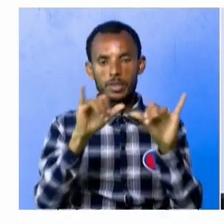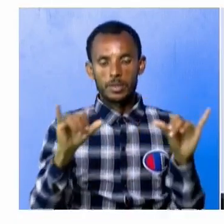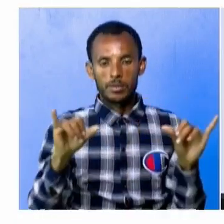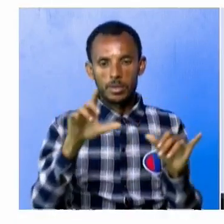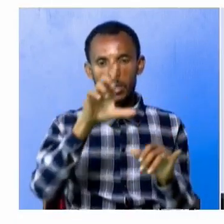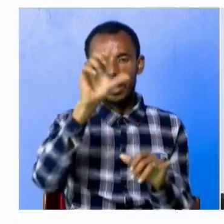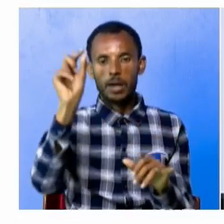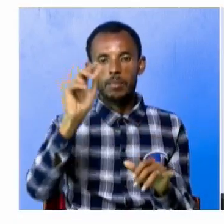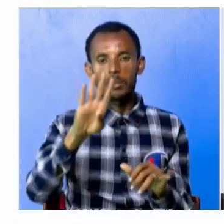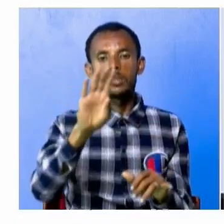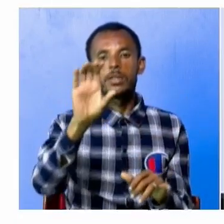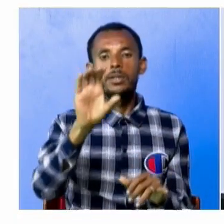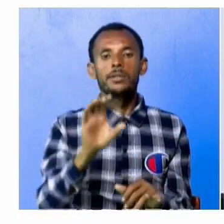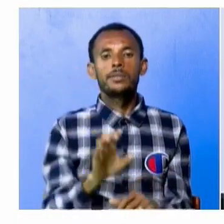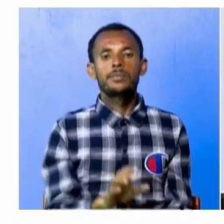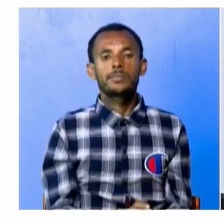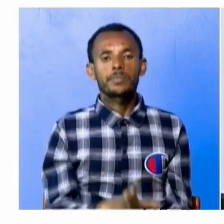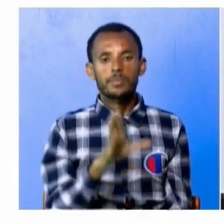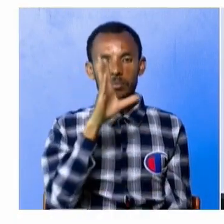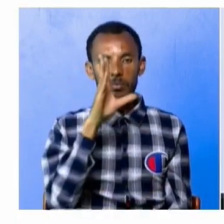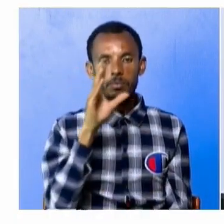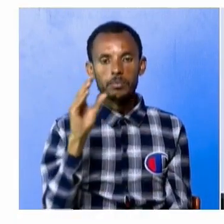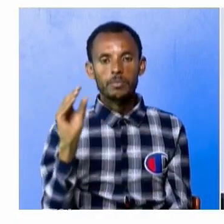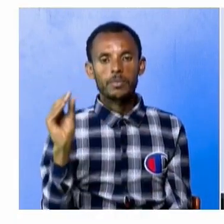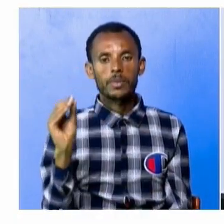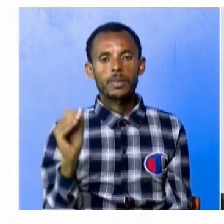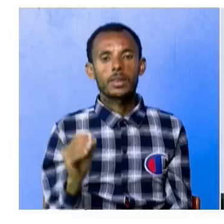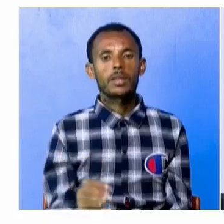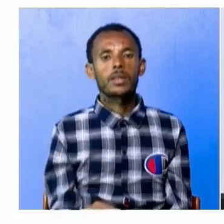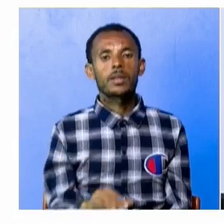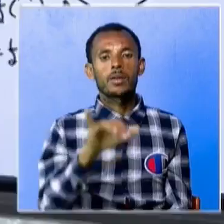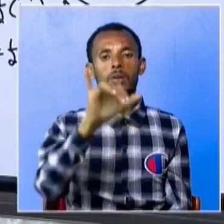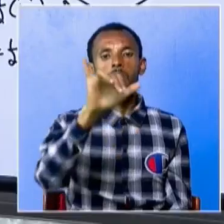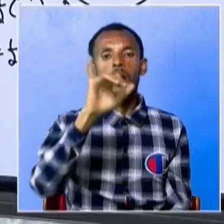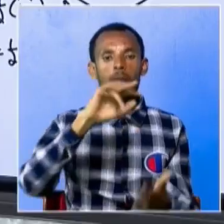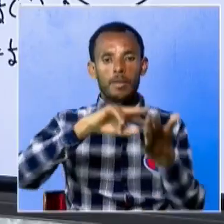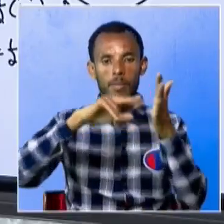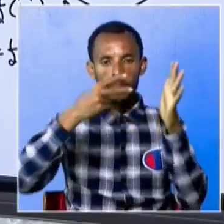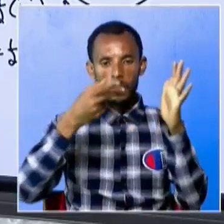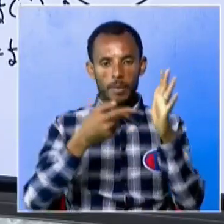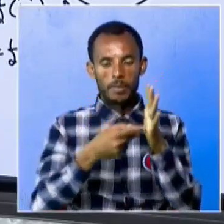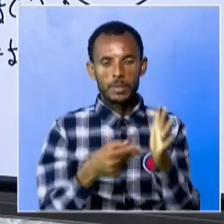arc BC, and Y means